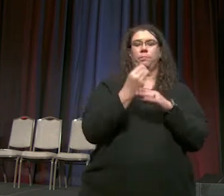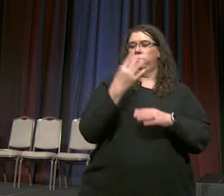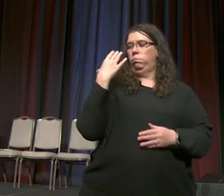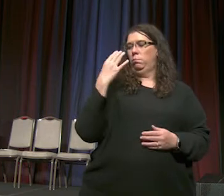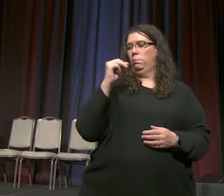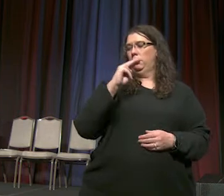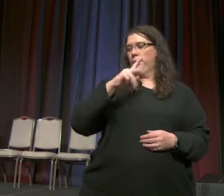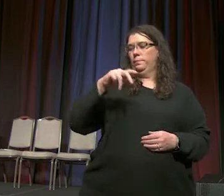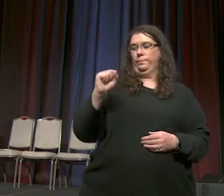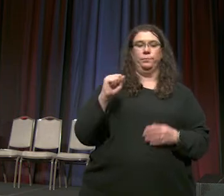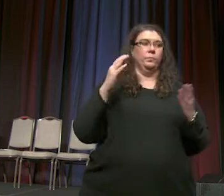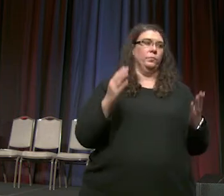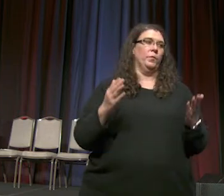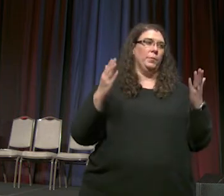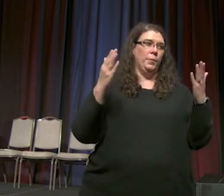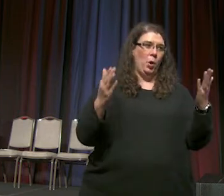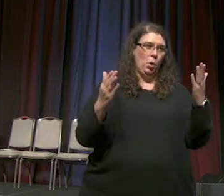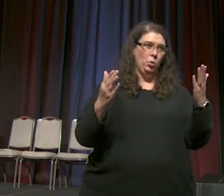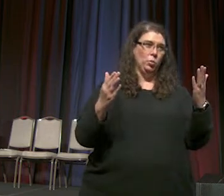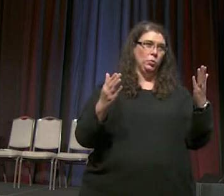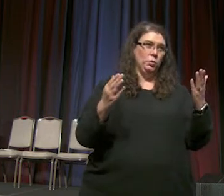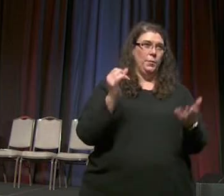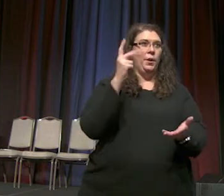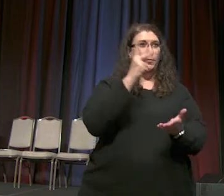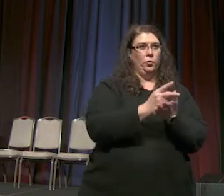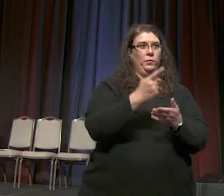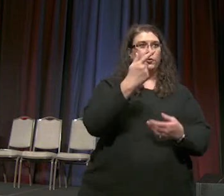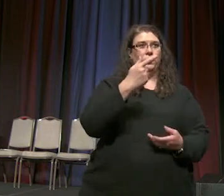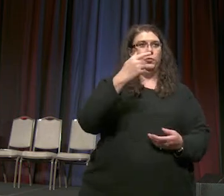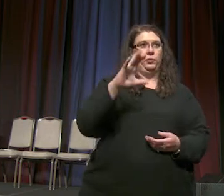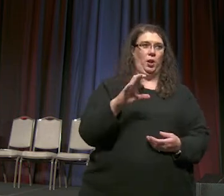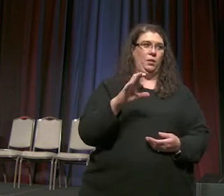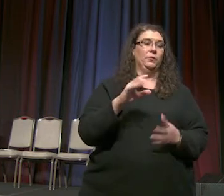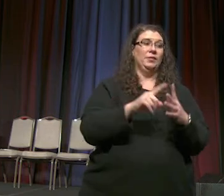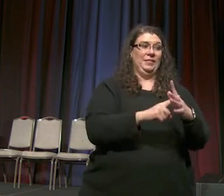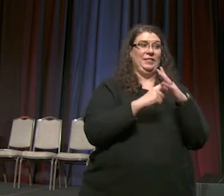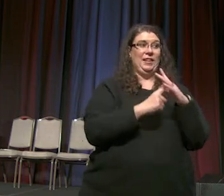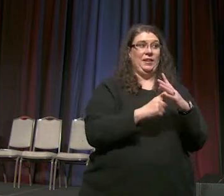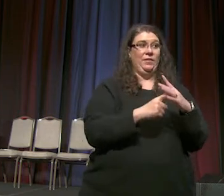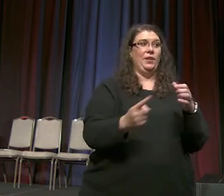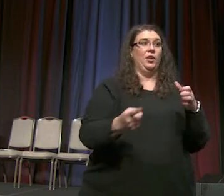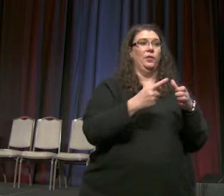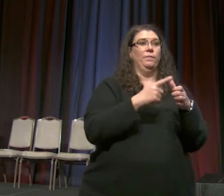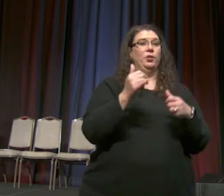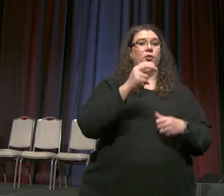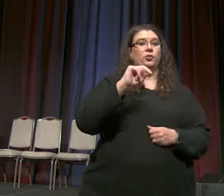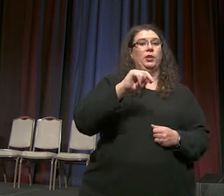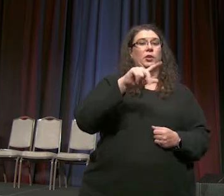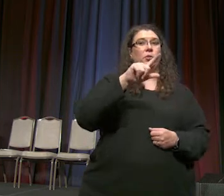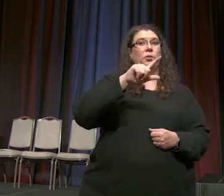Compass is proposed, upon approval of General Conference, to take effect on the 1st of January